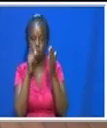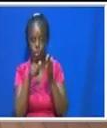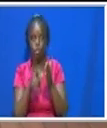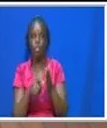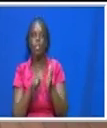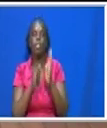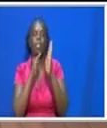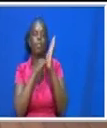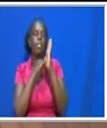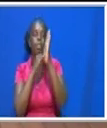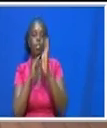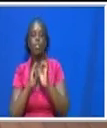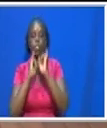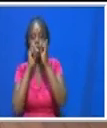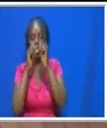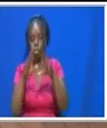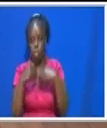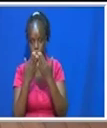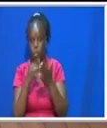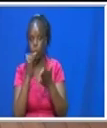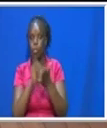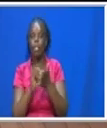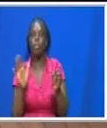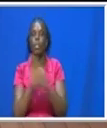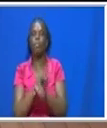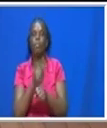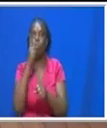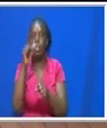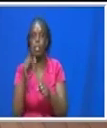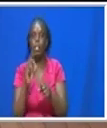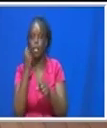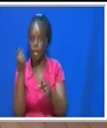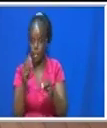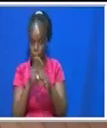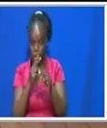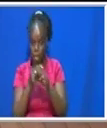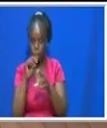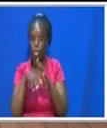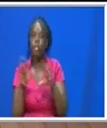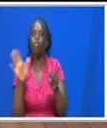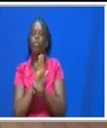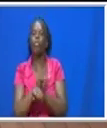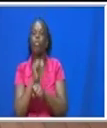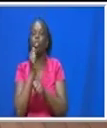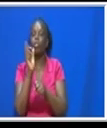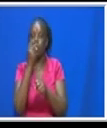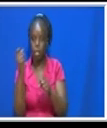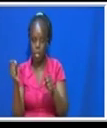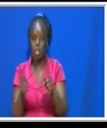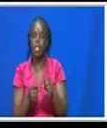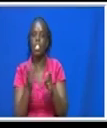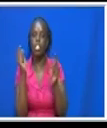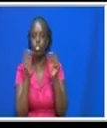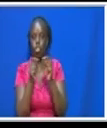given, so that you get your full marks. Write the name in full. Write that name in full. Don't write it in